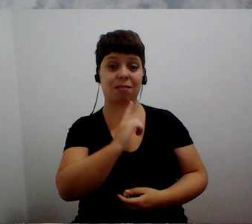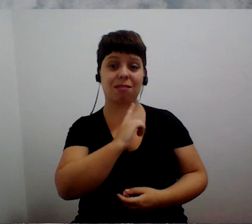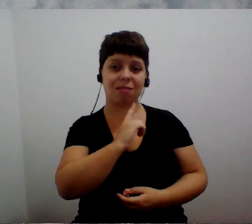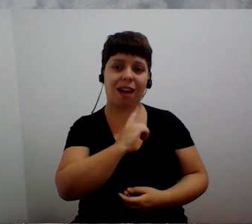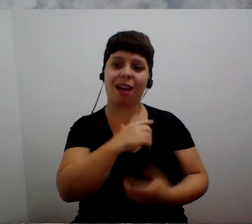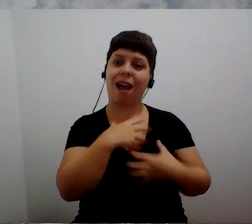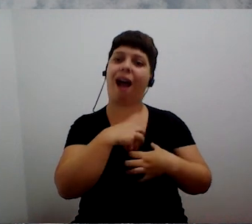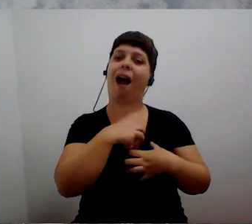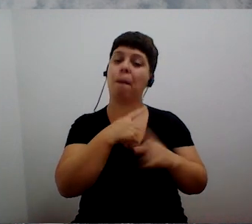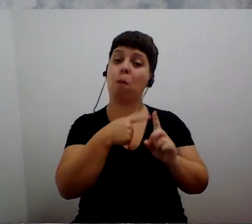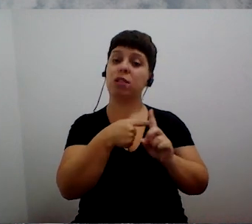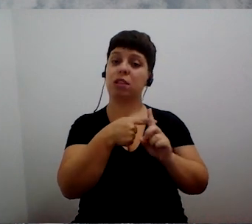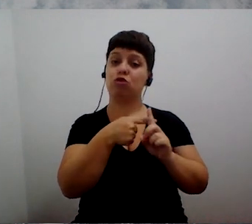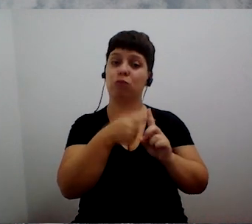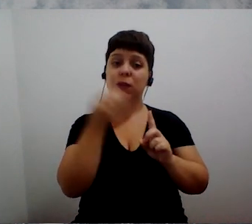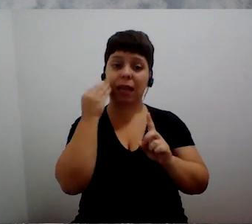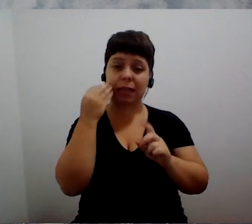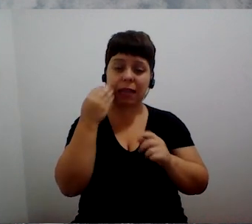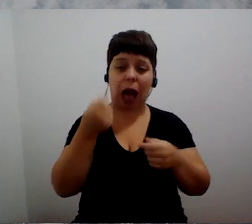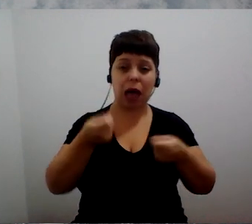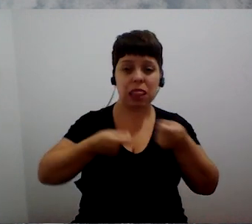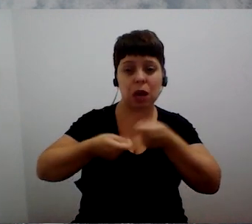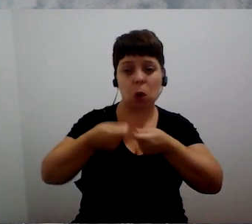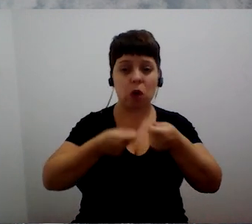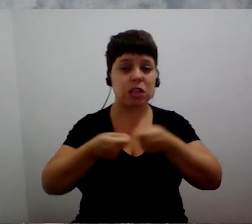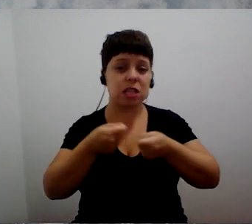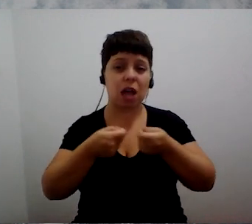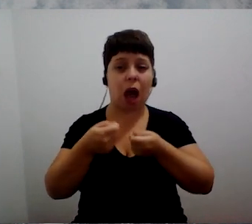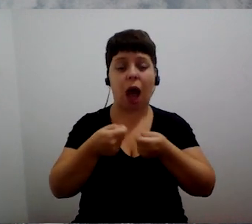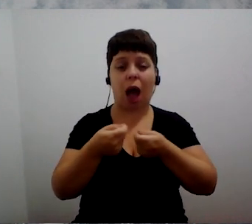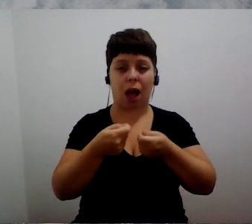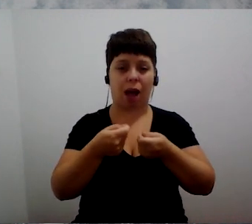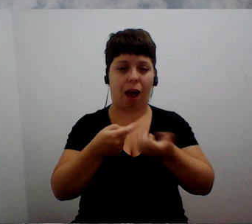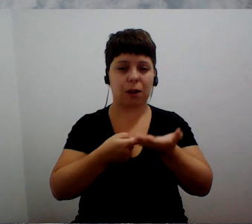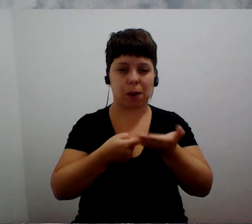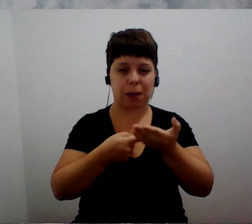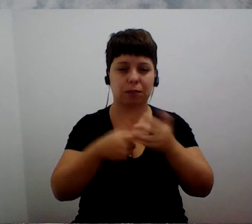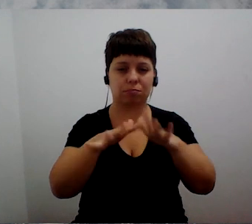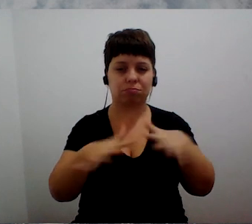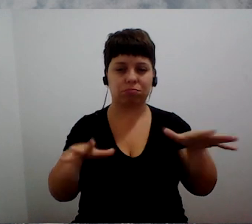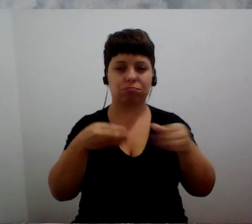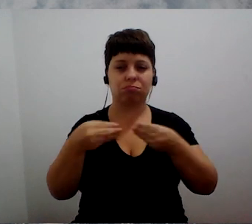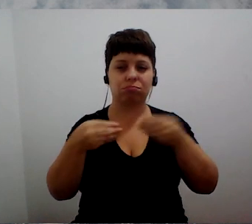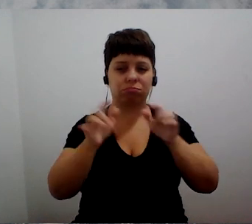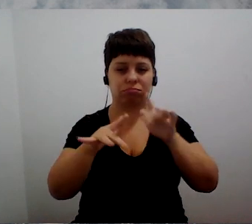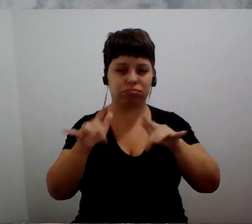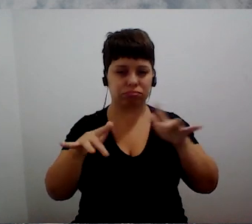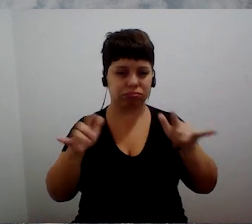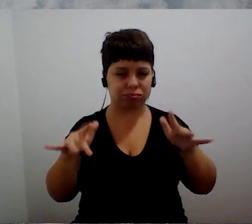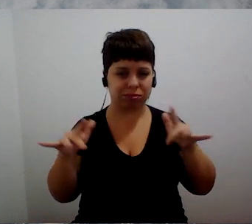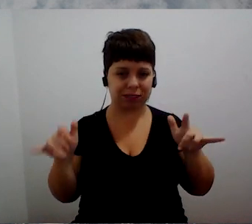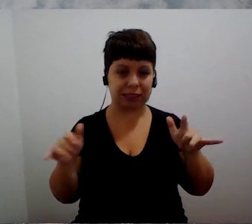that Brazil had positive response for negotiating a global agreement on plastics at the